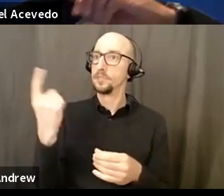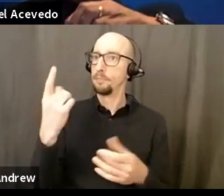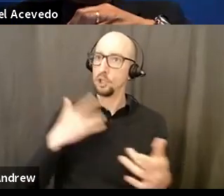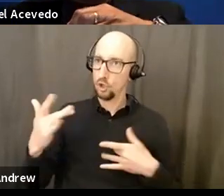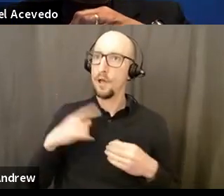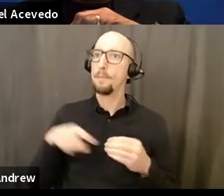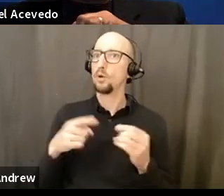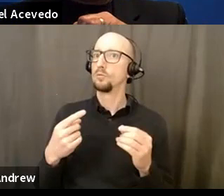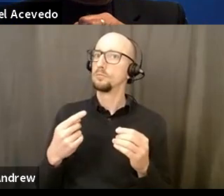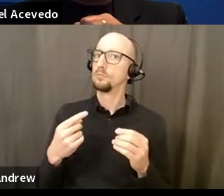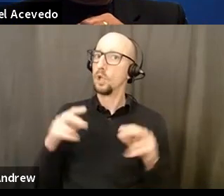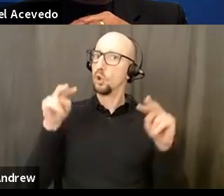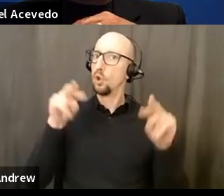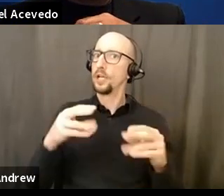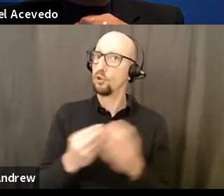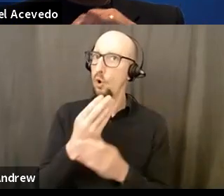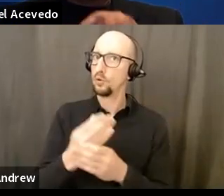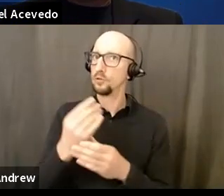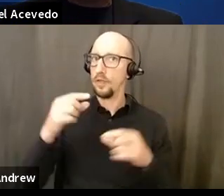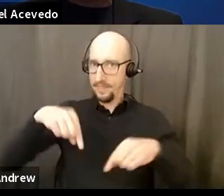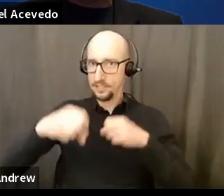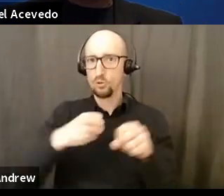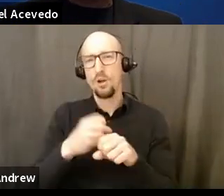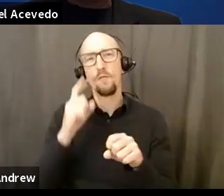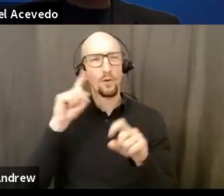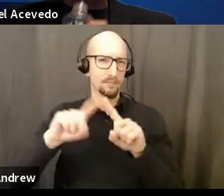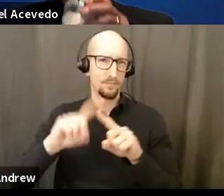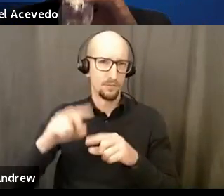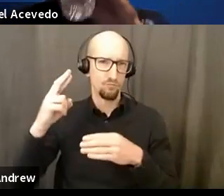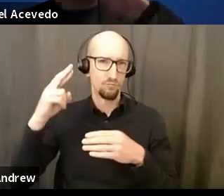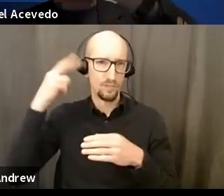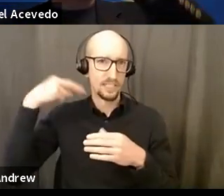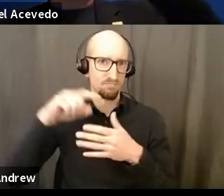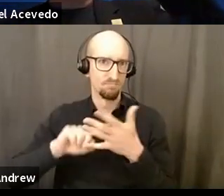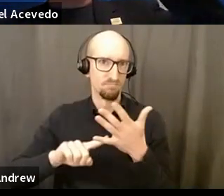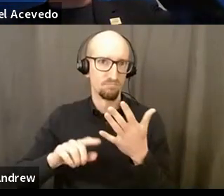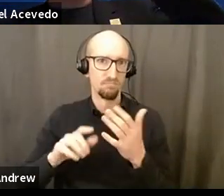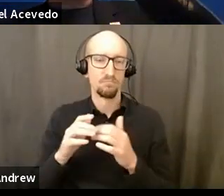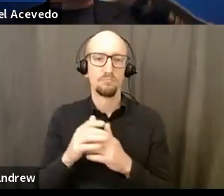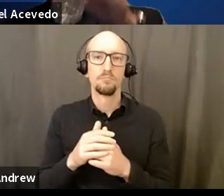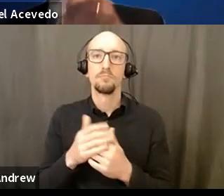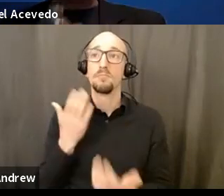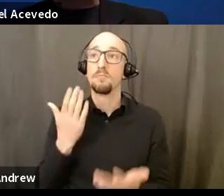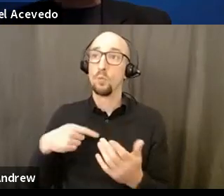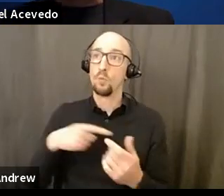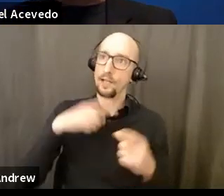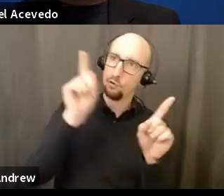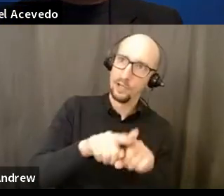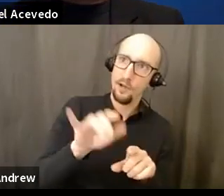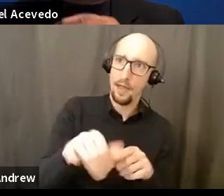growth this year for a whole host of reasons, which, we may agree or disagree